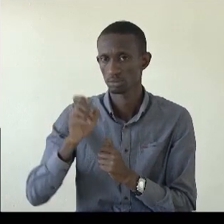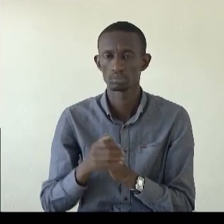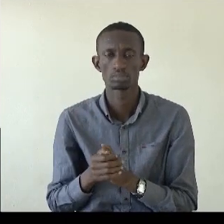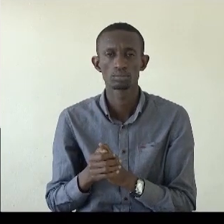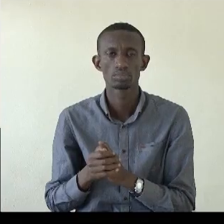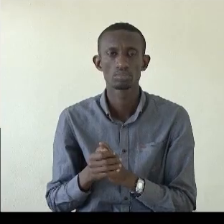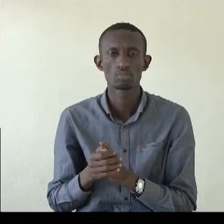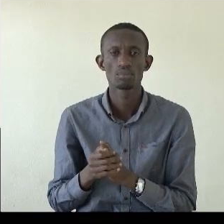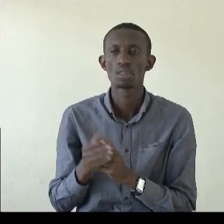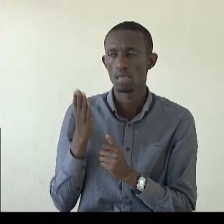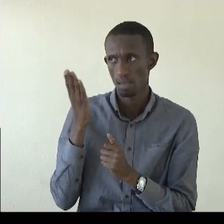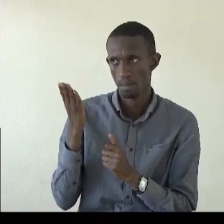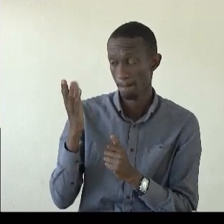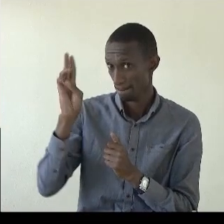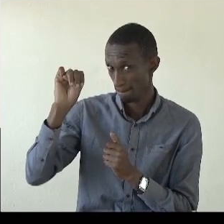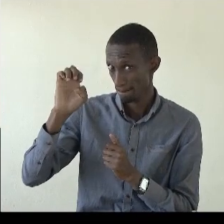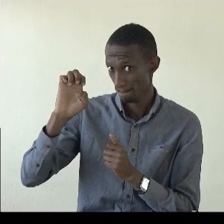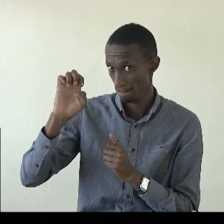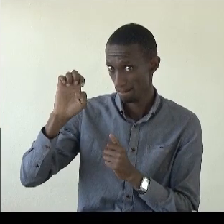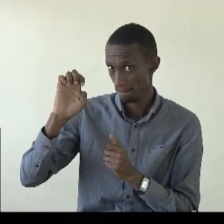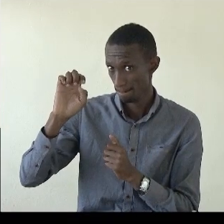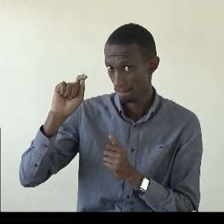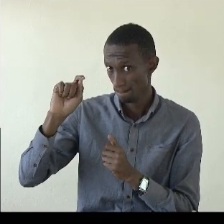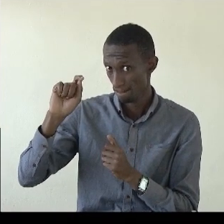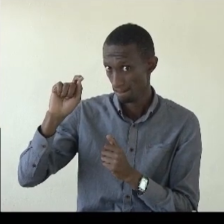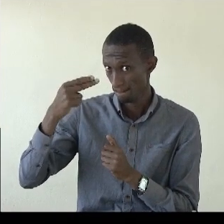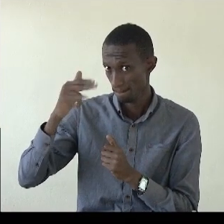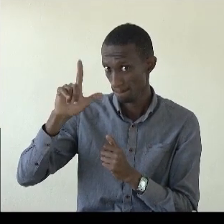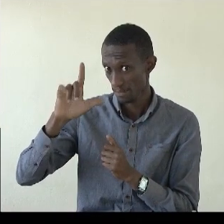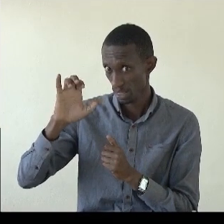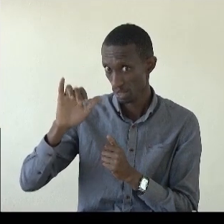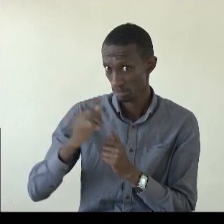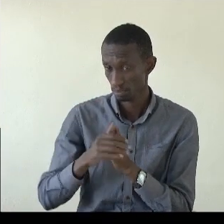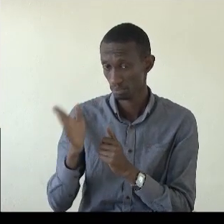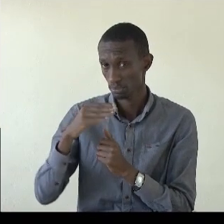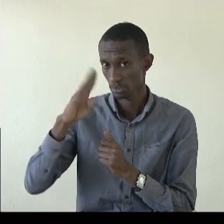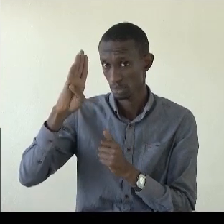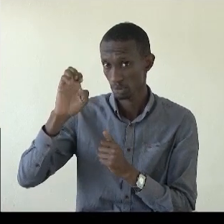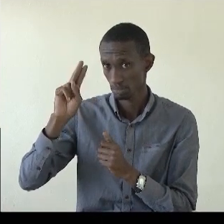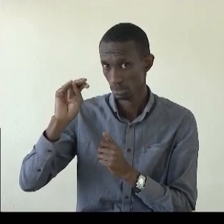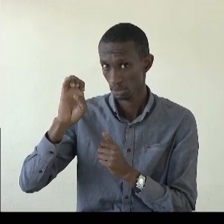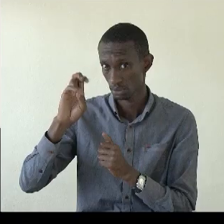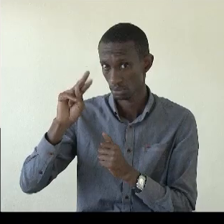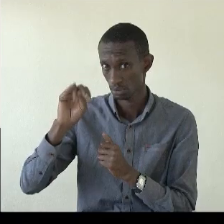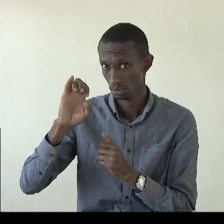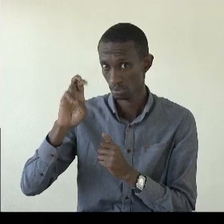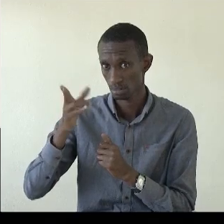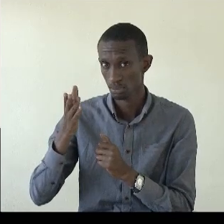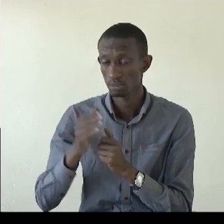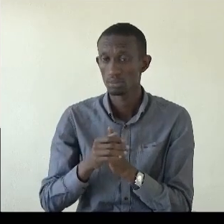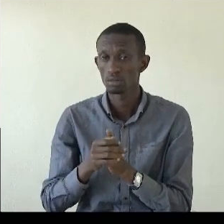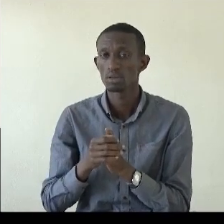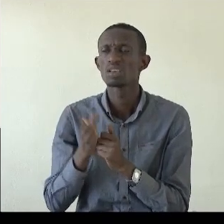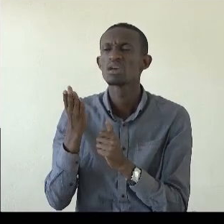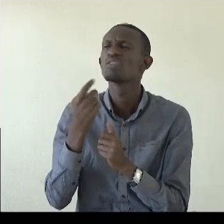methylbenzene sulfonic, the methylbenzene sulfonic acid. So that means the methyl group is